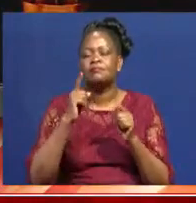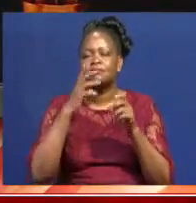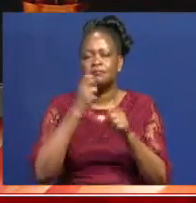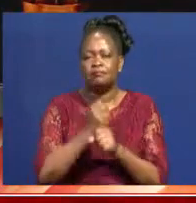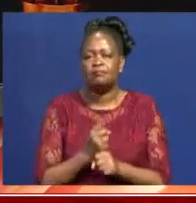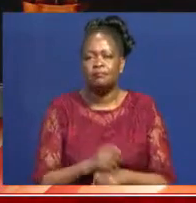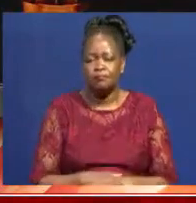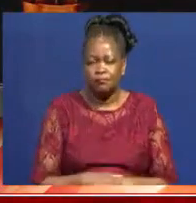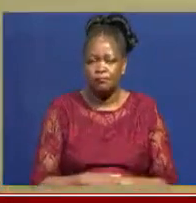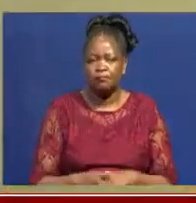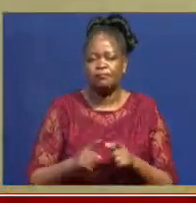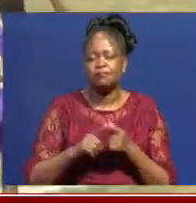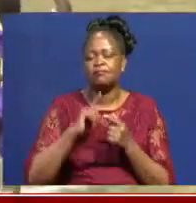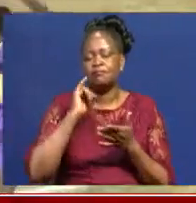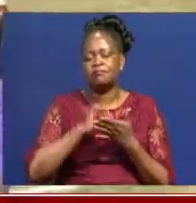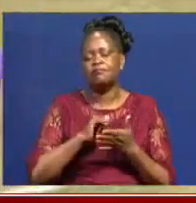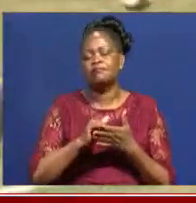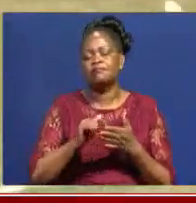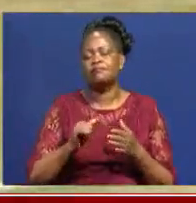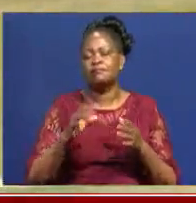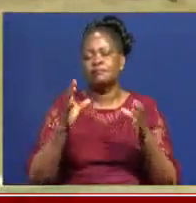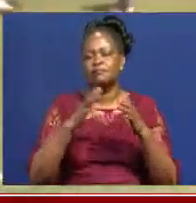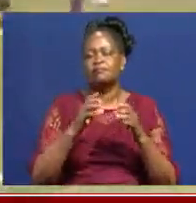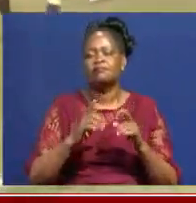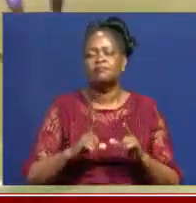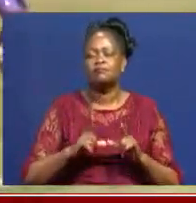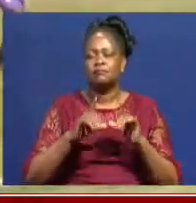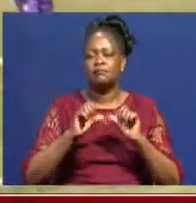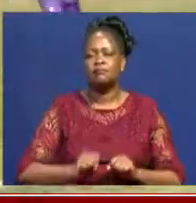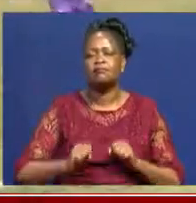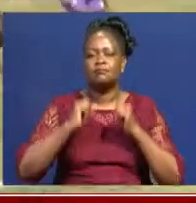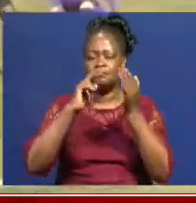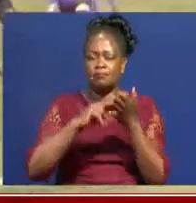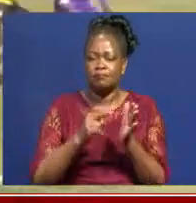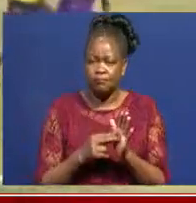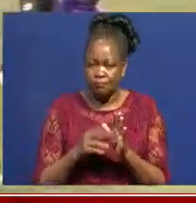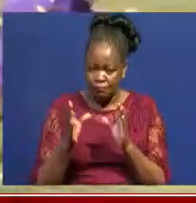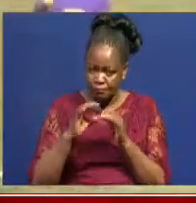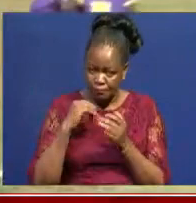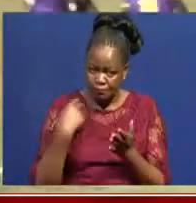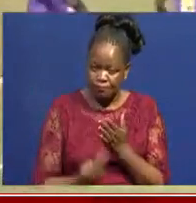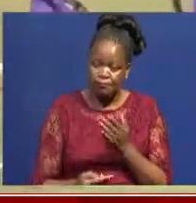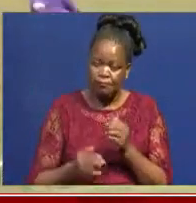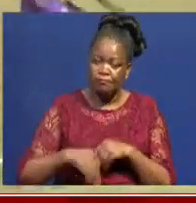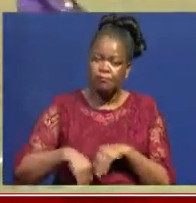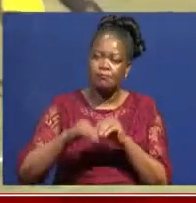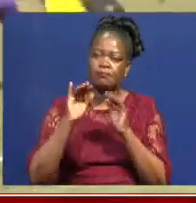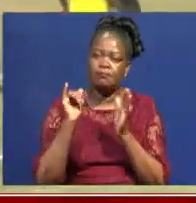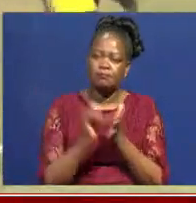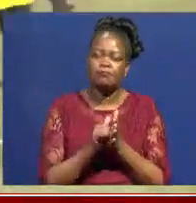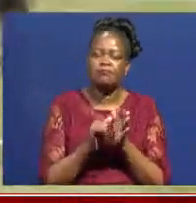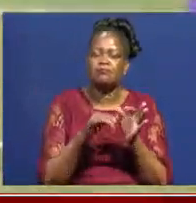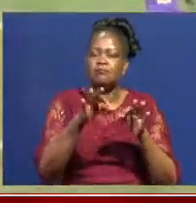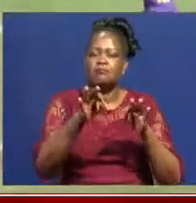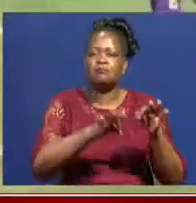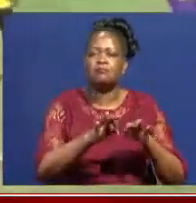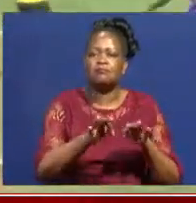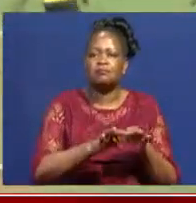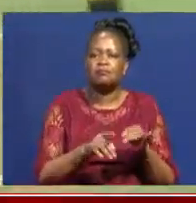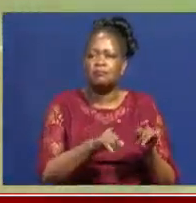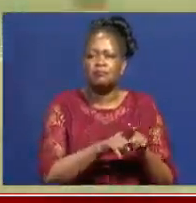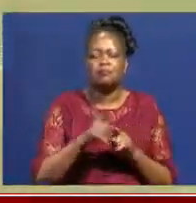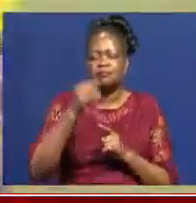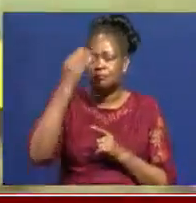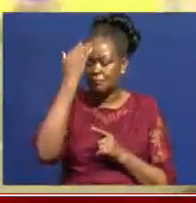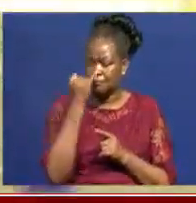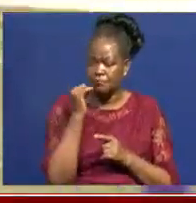several reminders from the club licensing manager to submit the contracts, the club has failed to comply or give an explanation as to